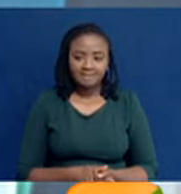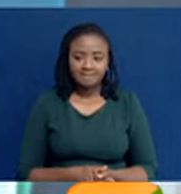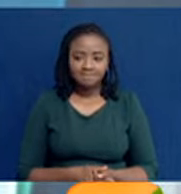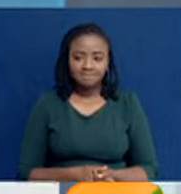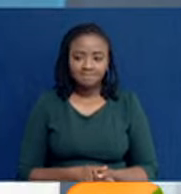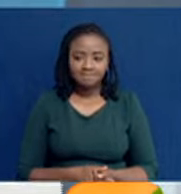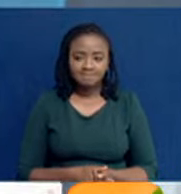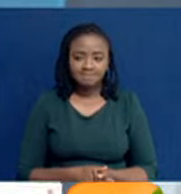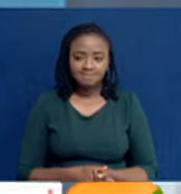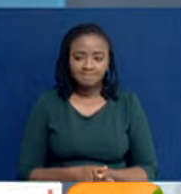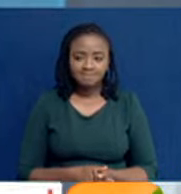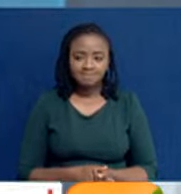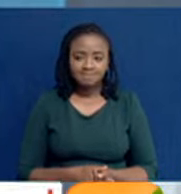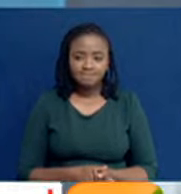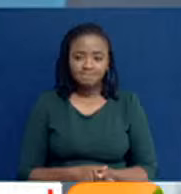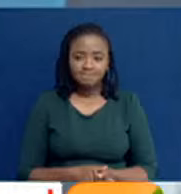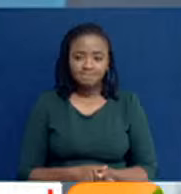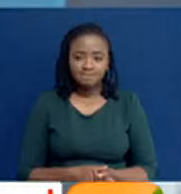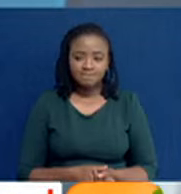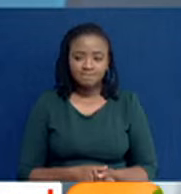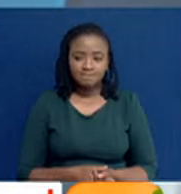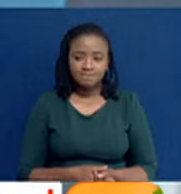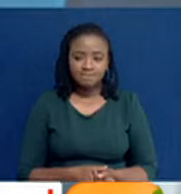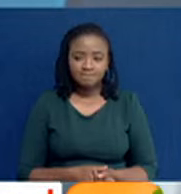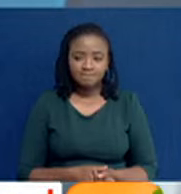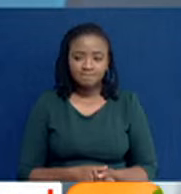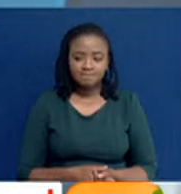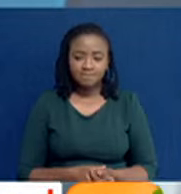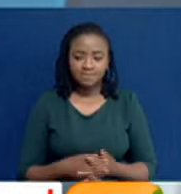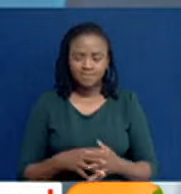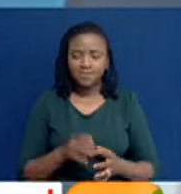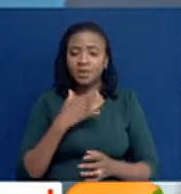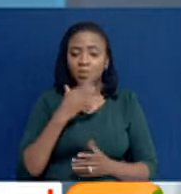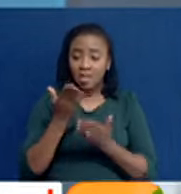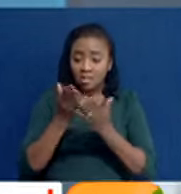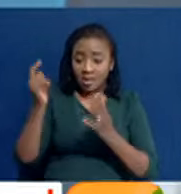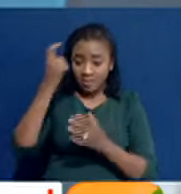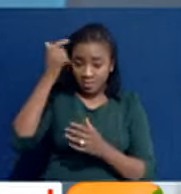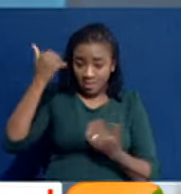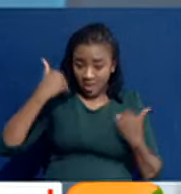and I hope that's what I'll be, servant leadership.